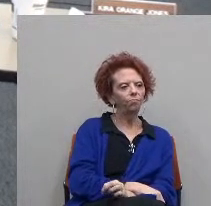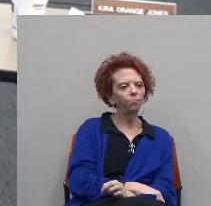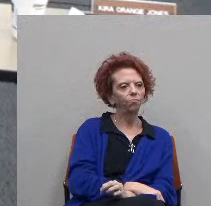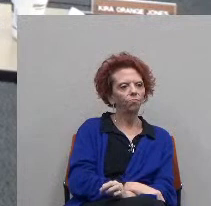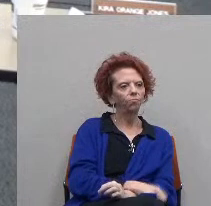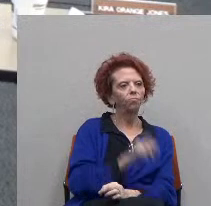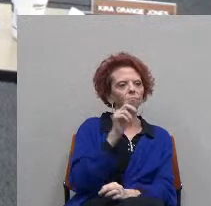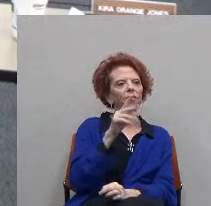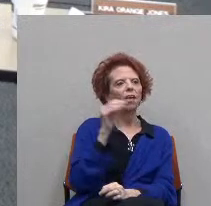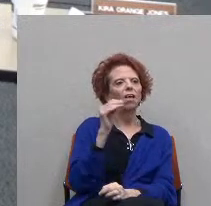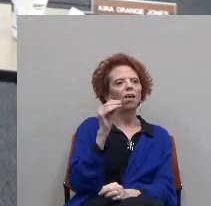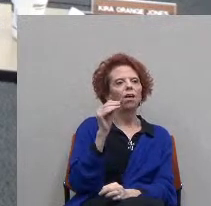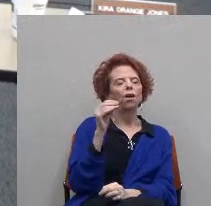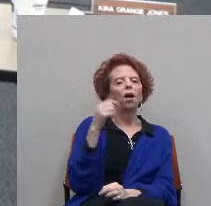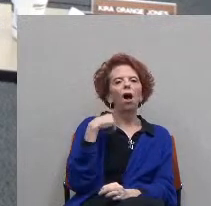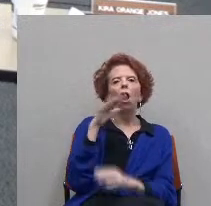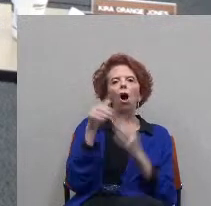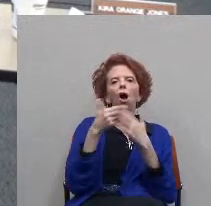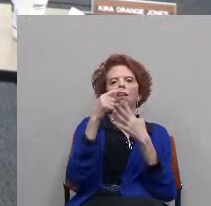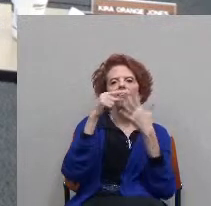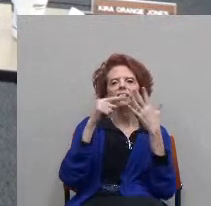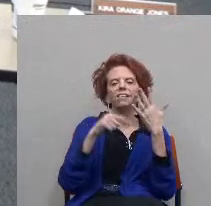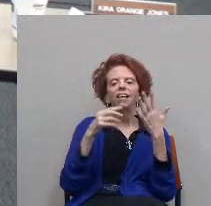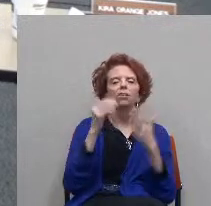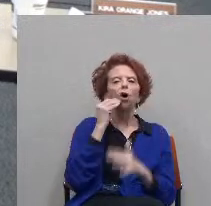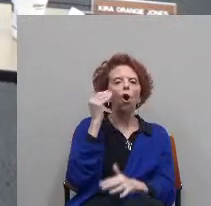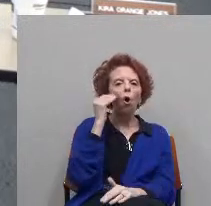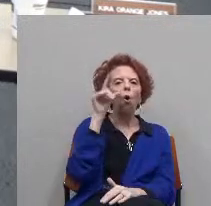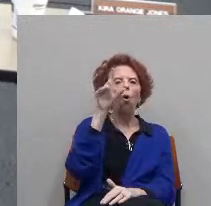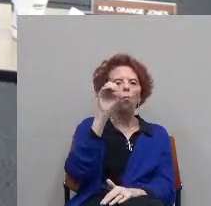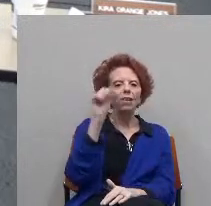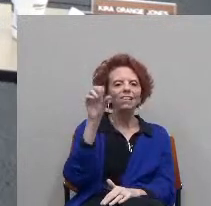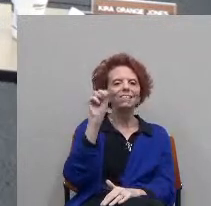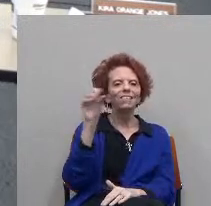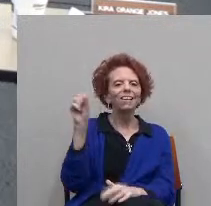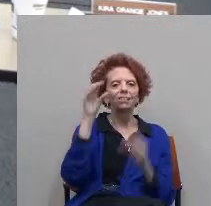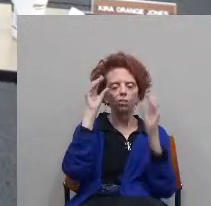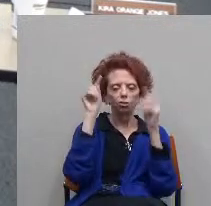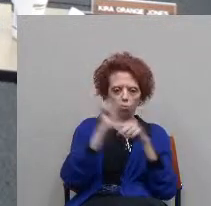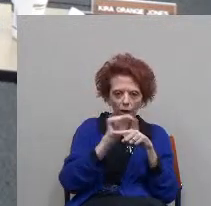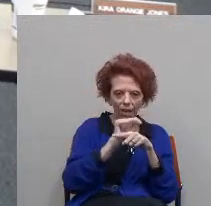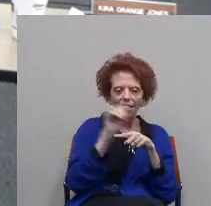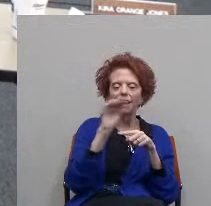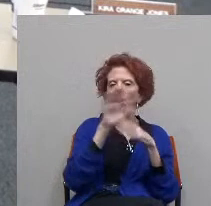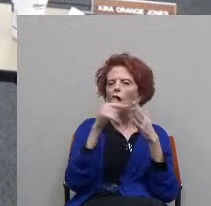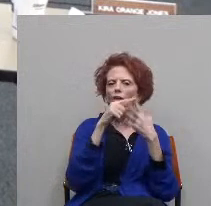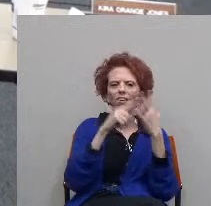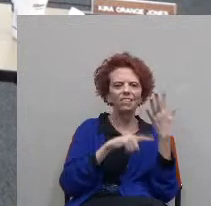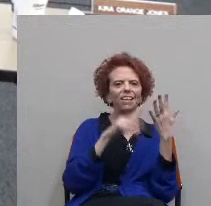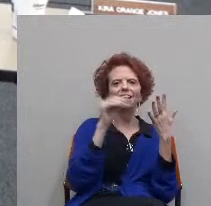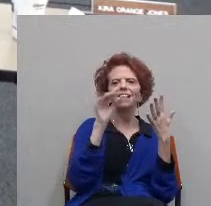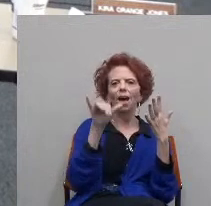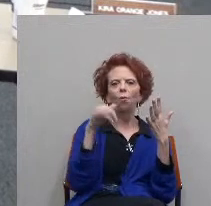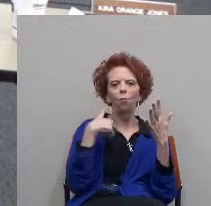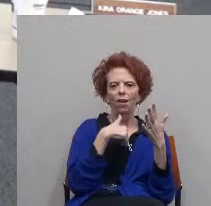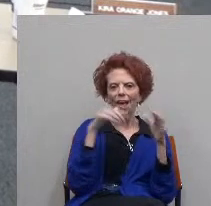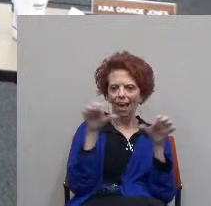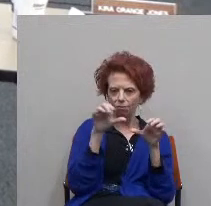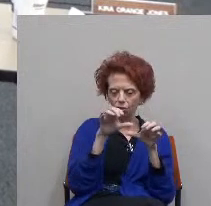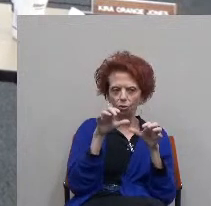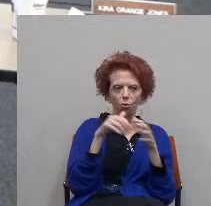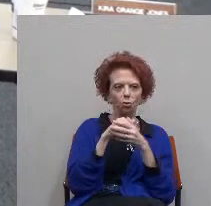be. regs on homelessness and all of these things that we have to put our teachers and administrators through, or nurses or whatever,